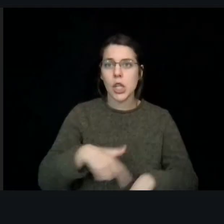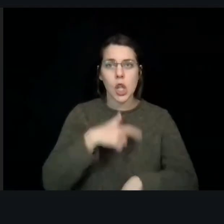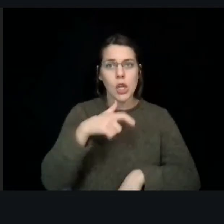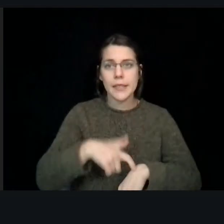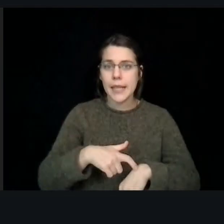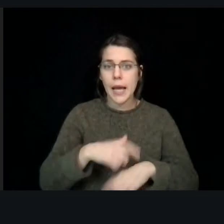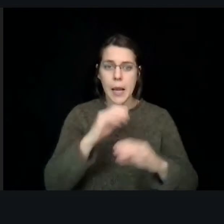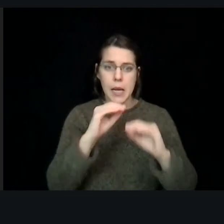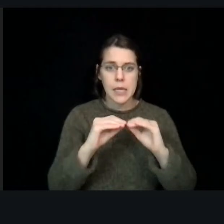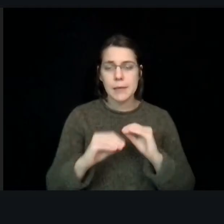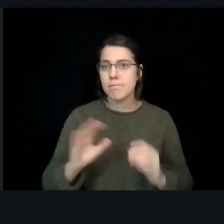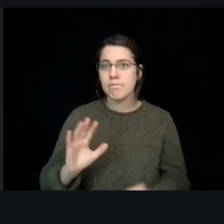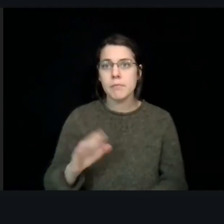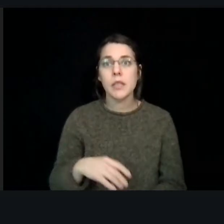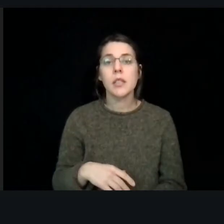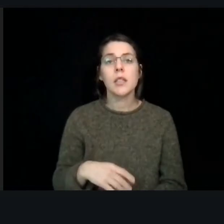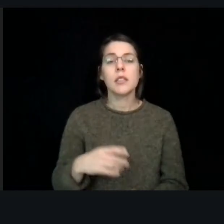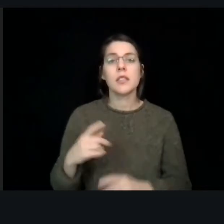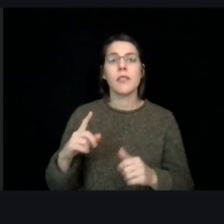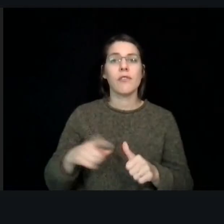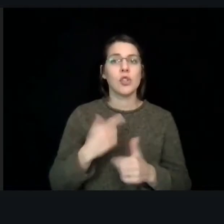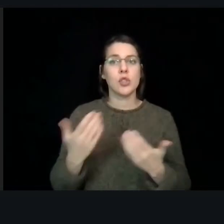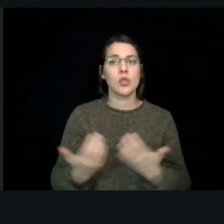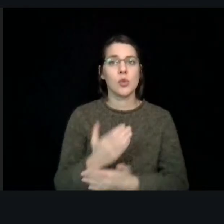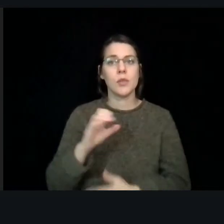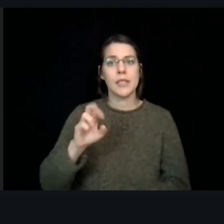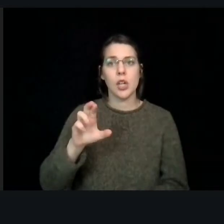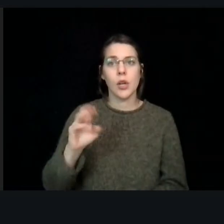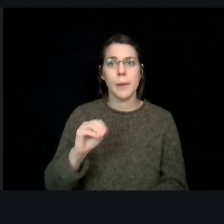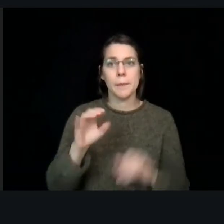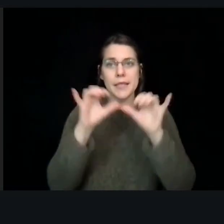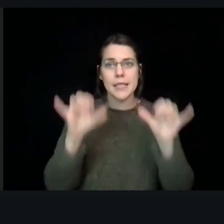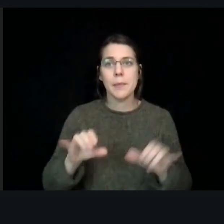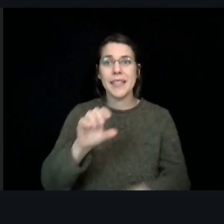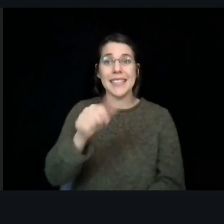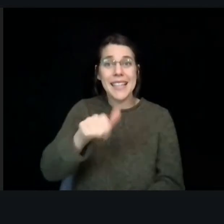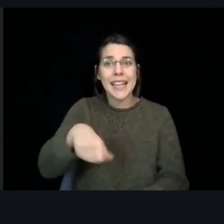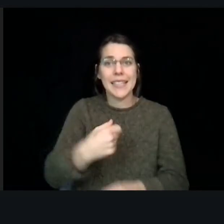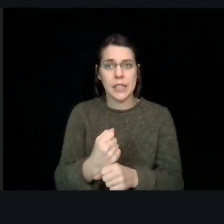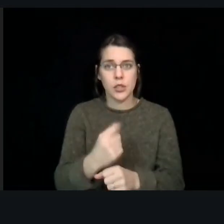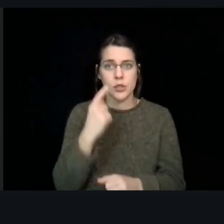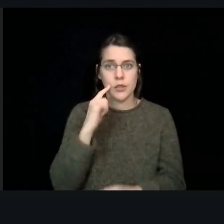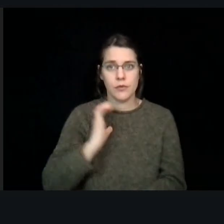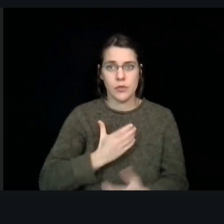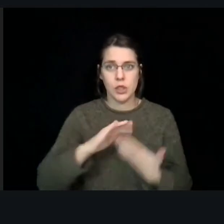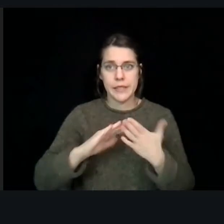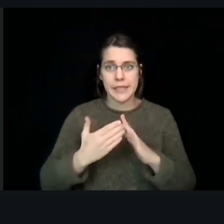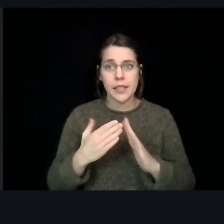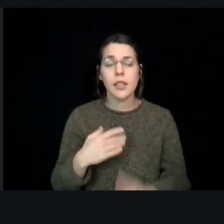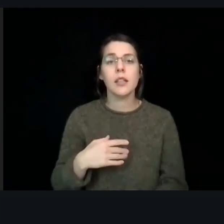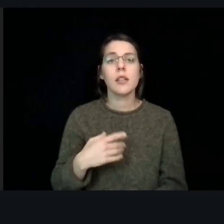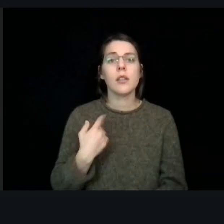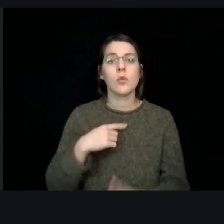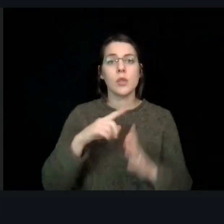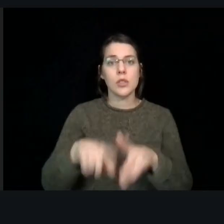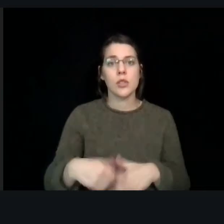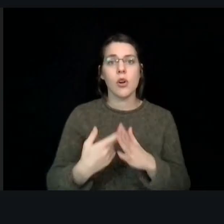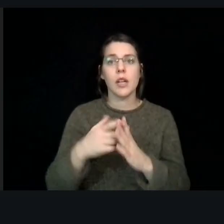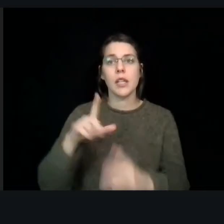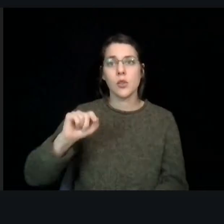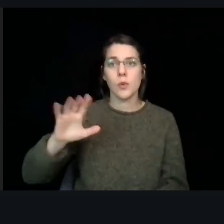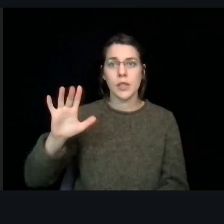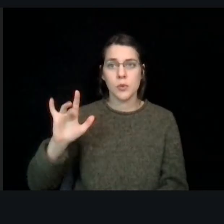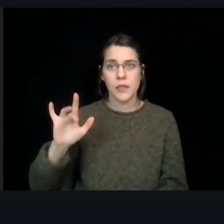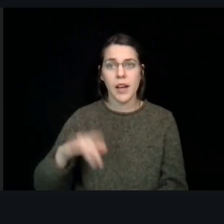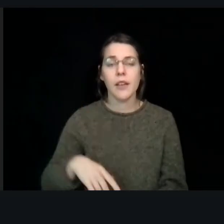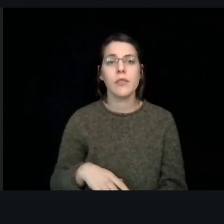first new CRM system in 10 years for the city. And so we launched that in 2025.